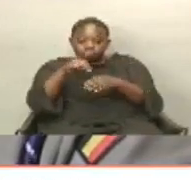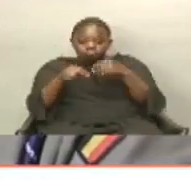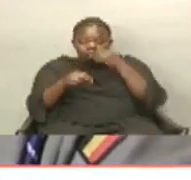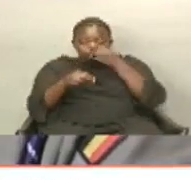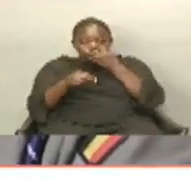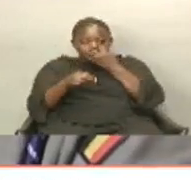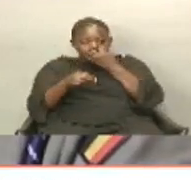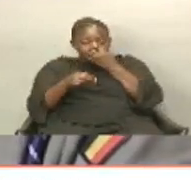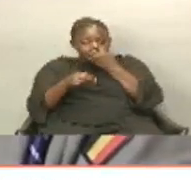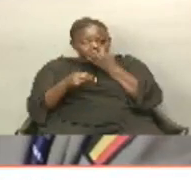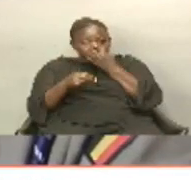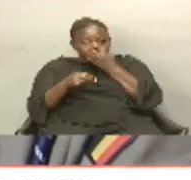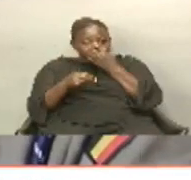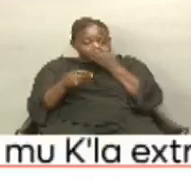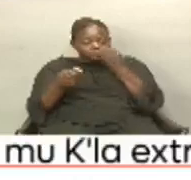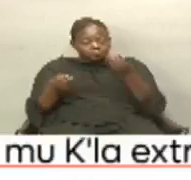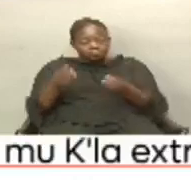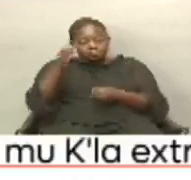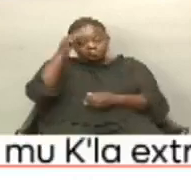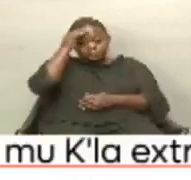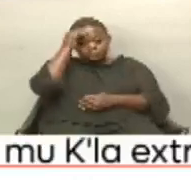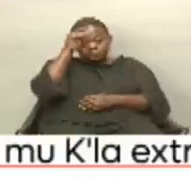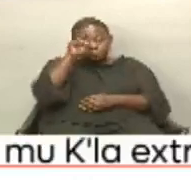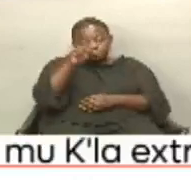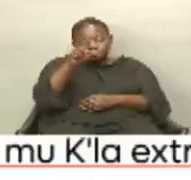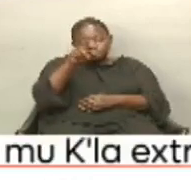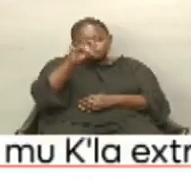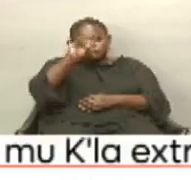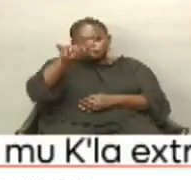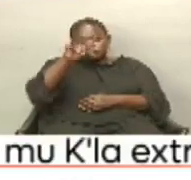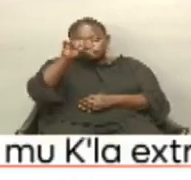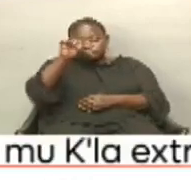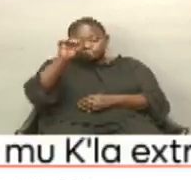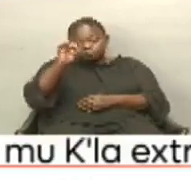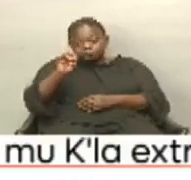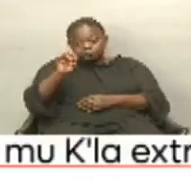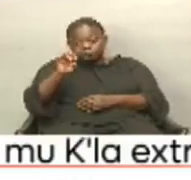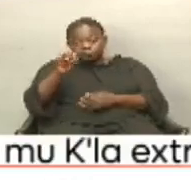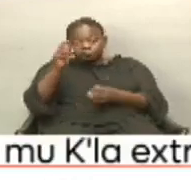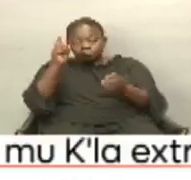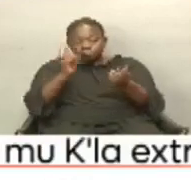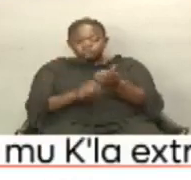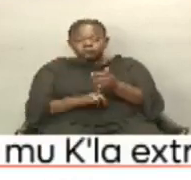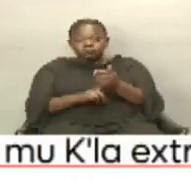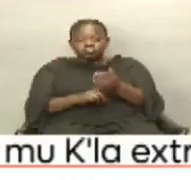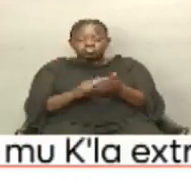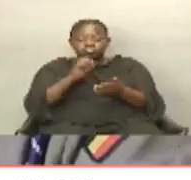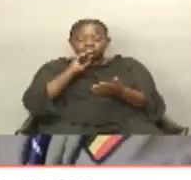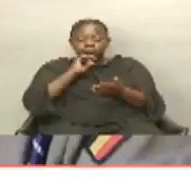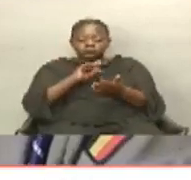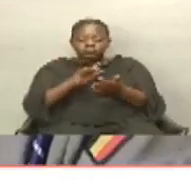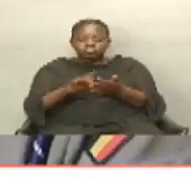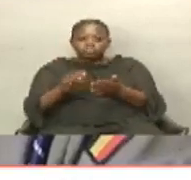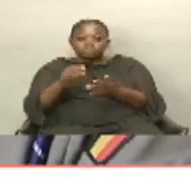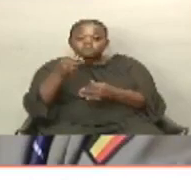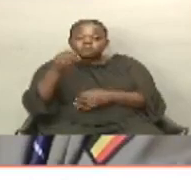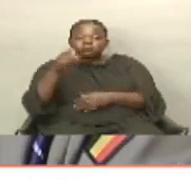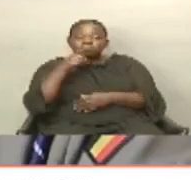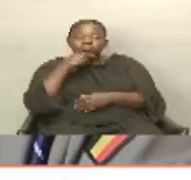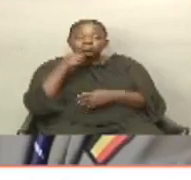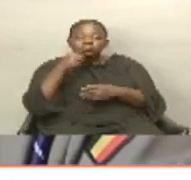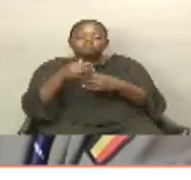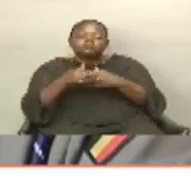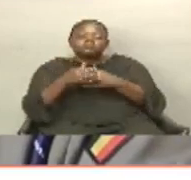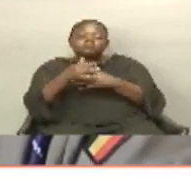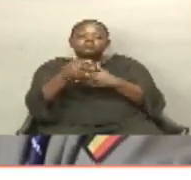fayiru polisi ye ndeje weyamazofu na statement yon mwami neso kuwanti yongera